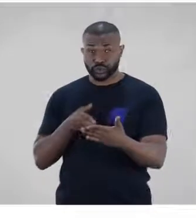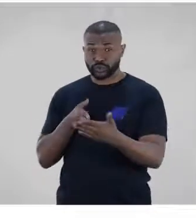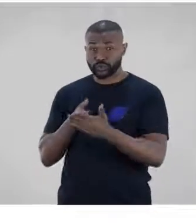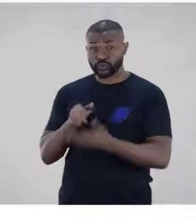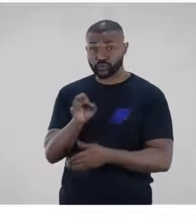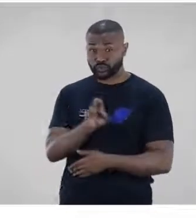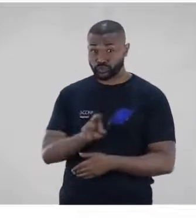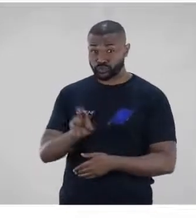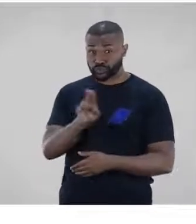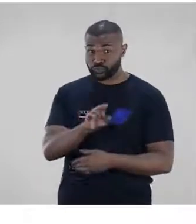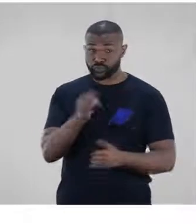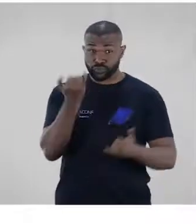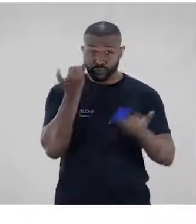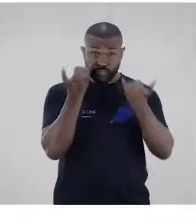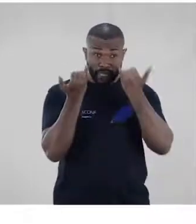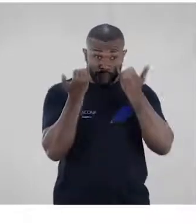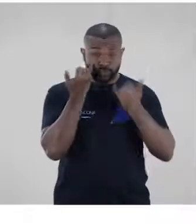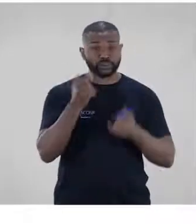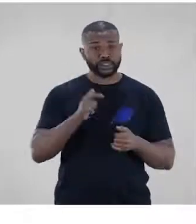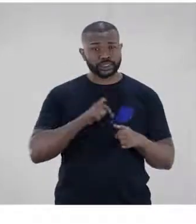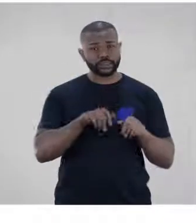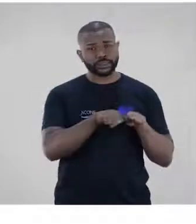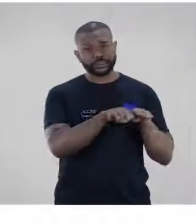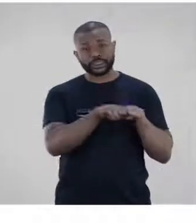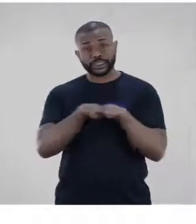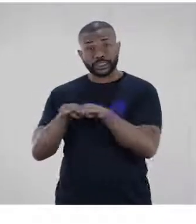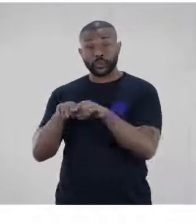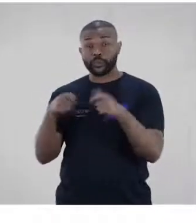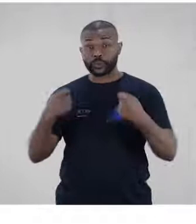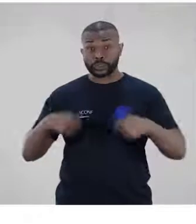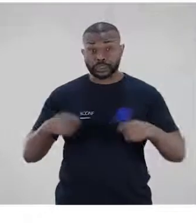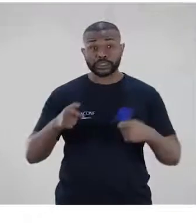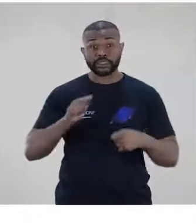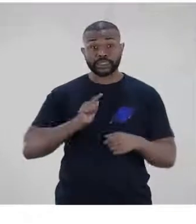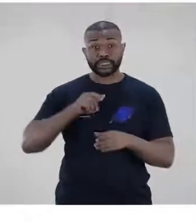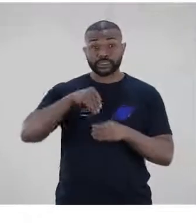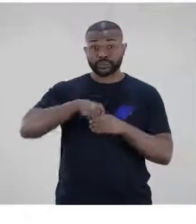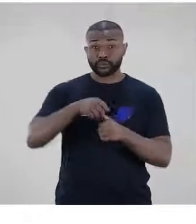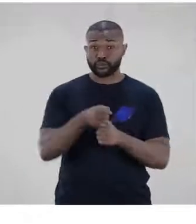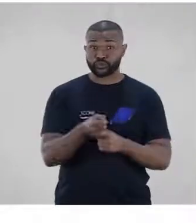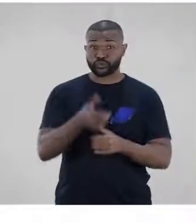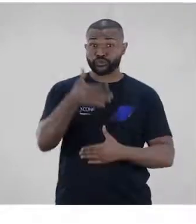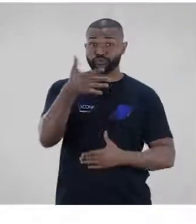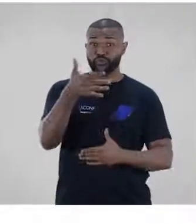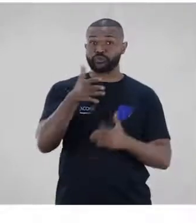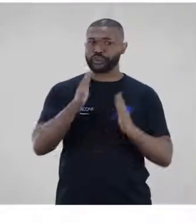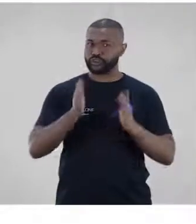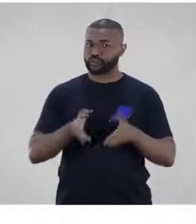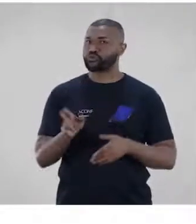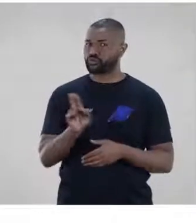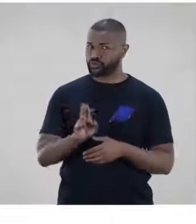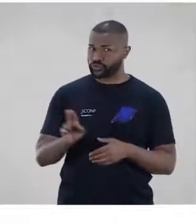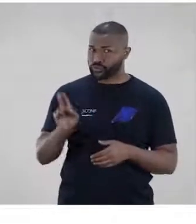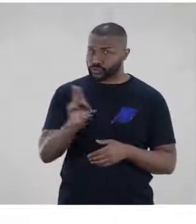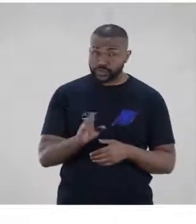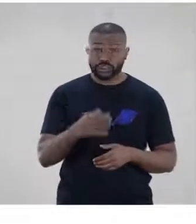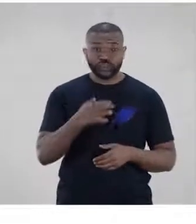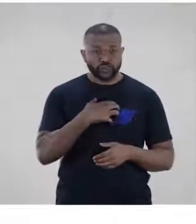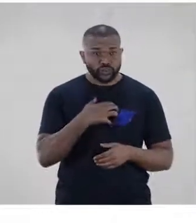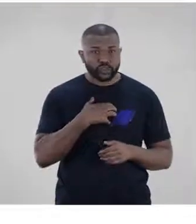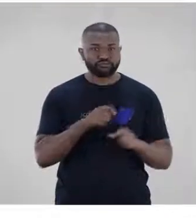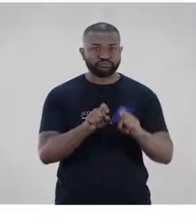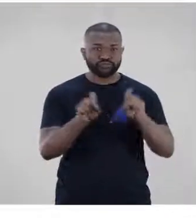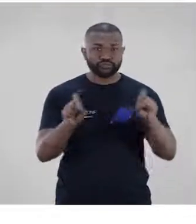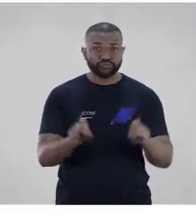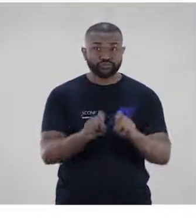those standards that we need to bake in to the platform computationally in an automated way so that each